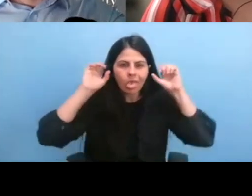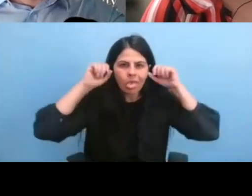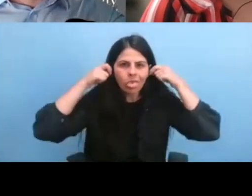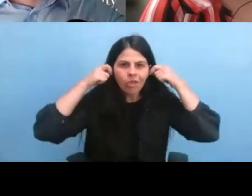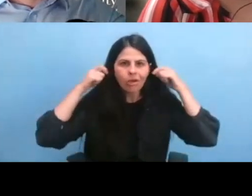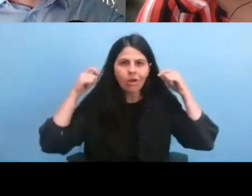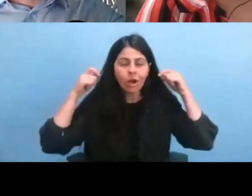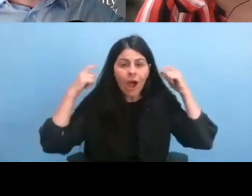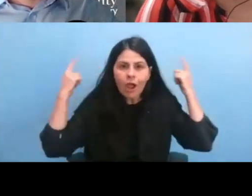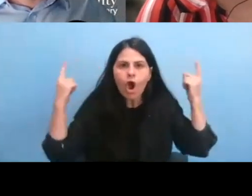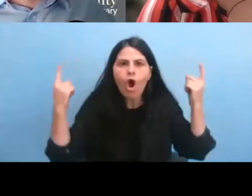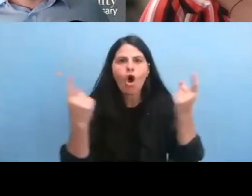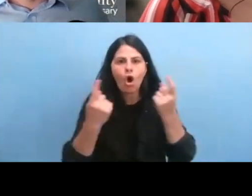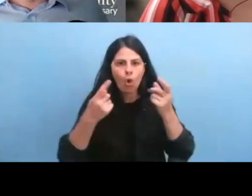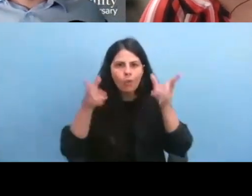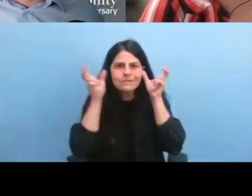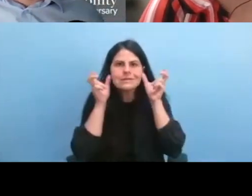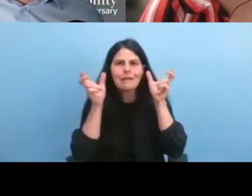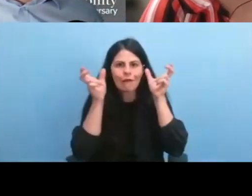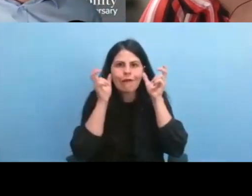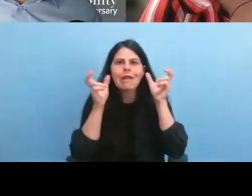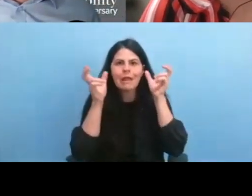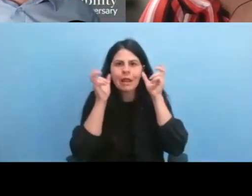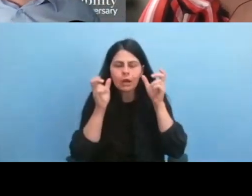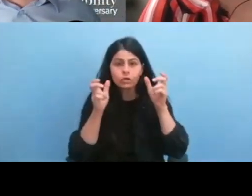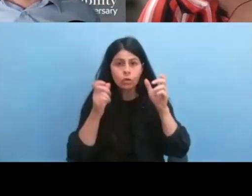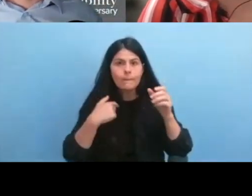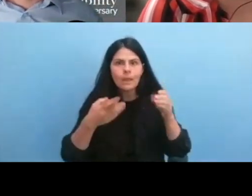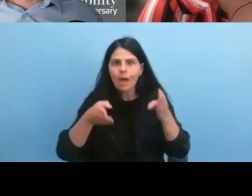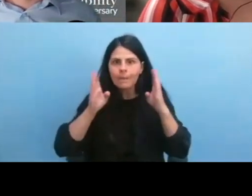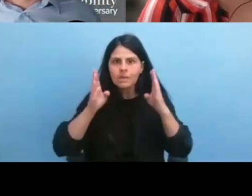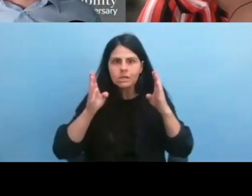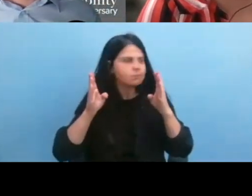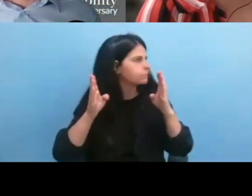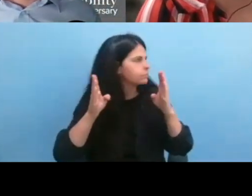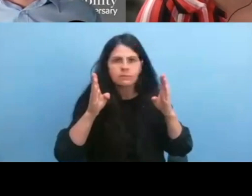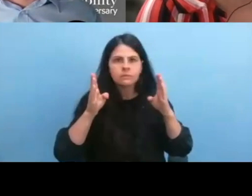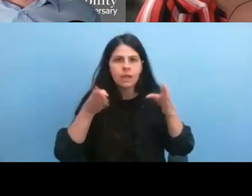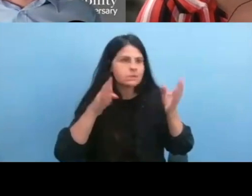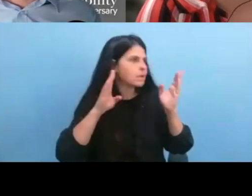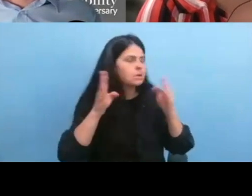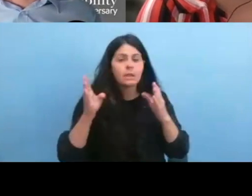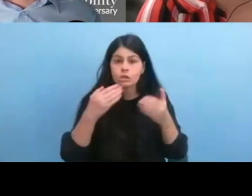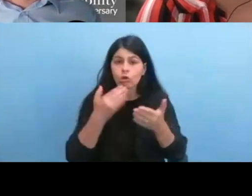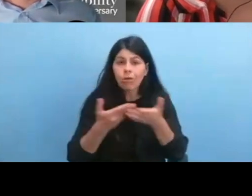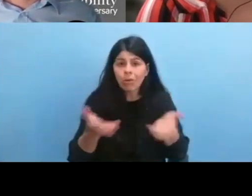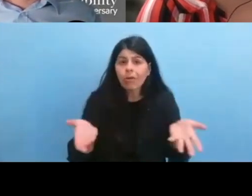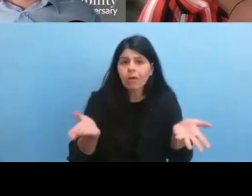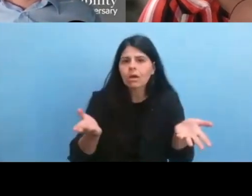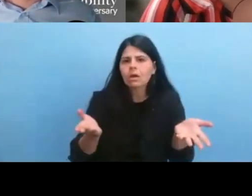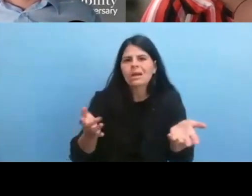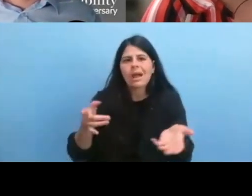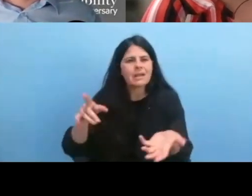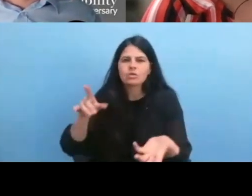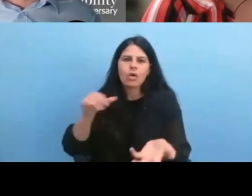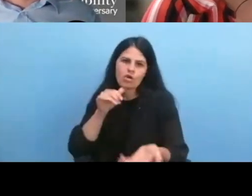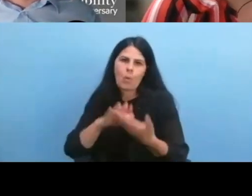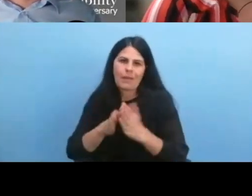because it's just there, and it's always like ringing, and like that deafness that like happens like doesn't happen there.